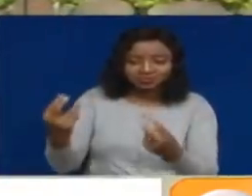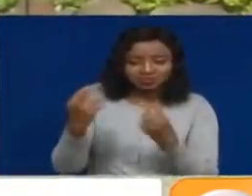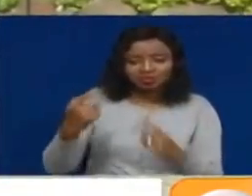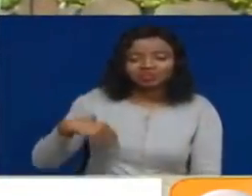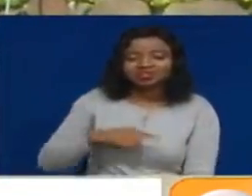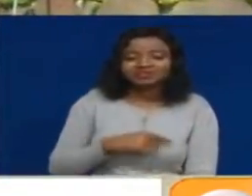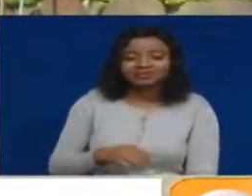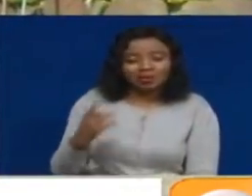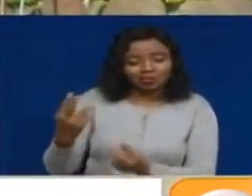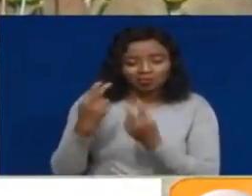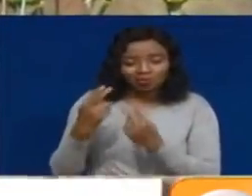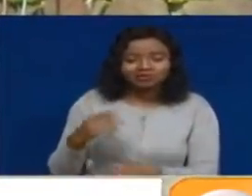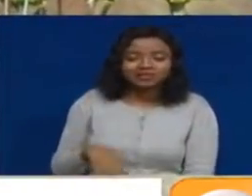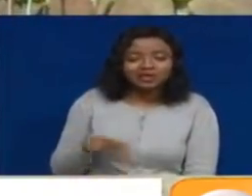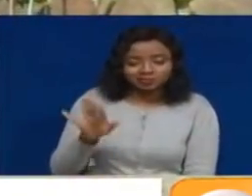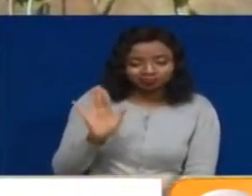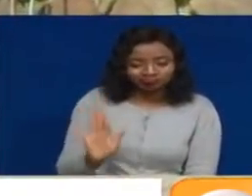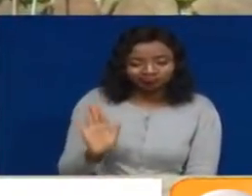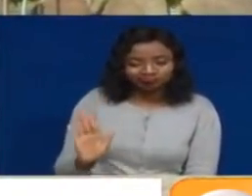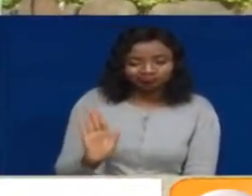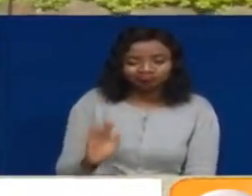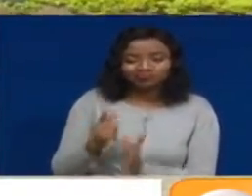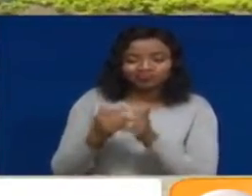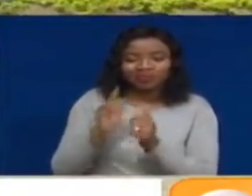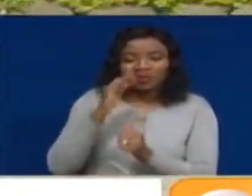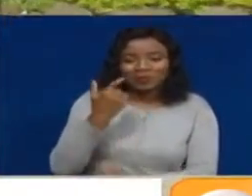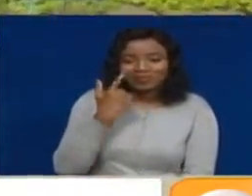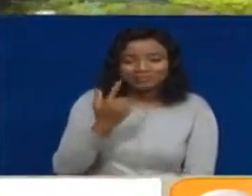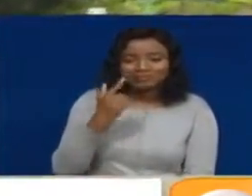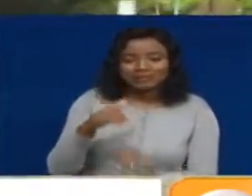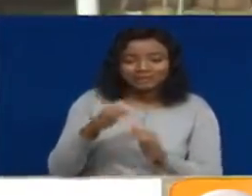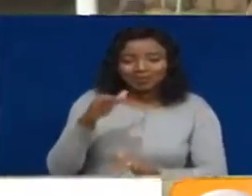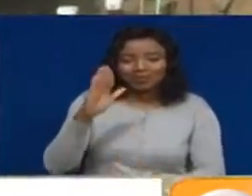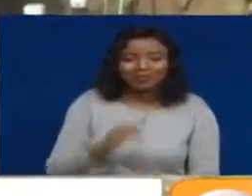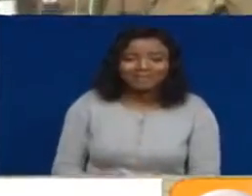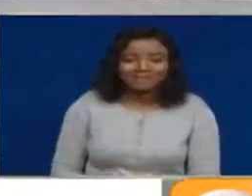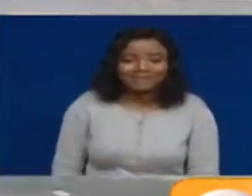watch our steps, and you'll be seeing them now more often than you have seen.